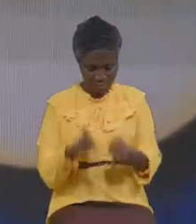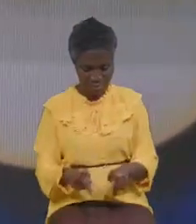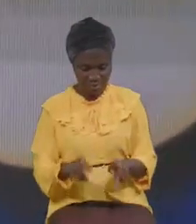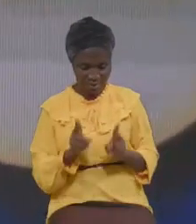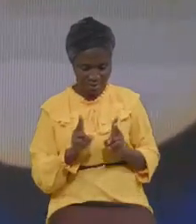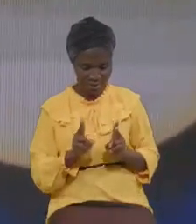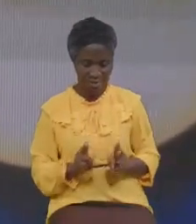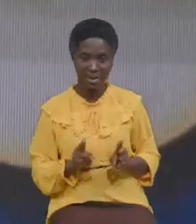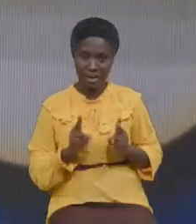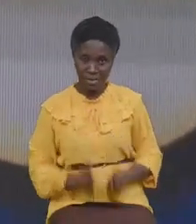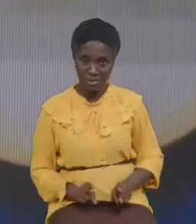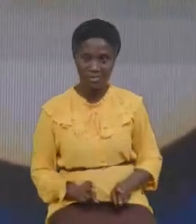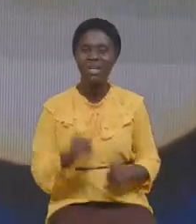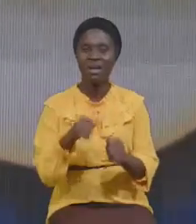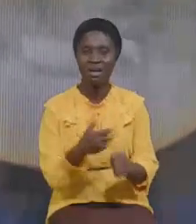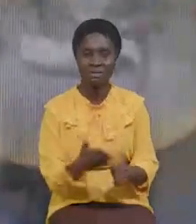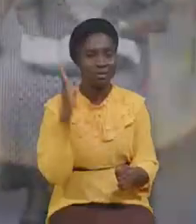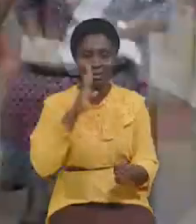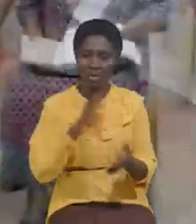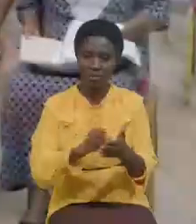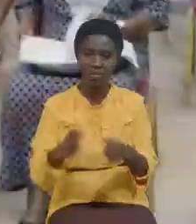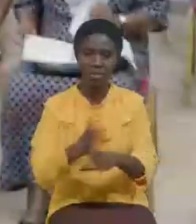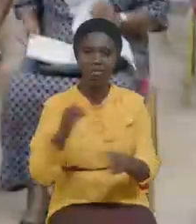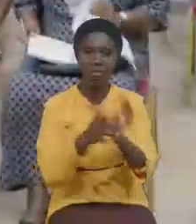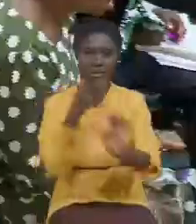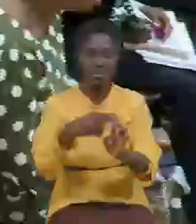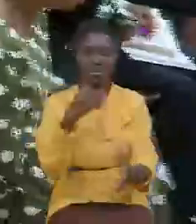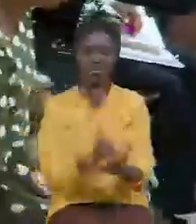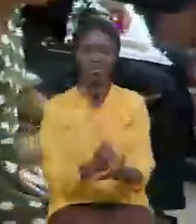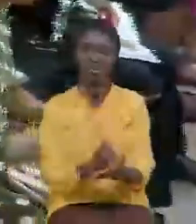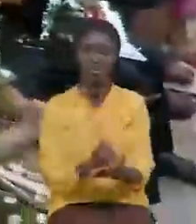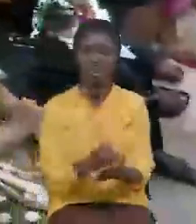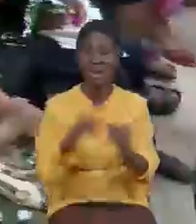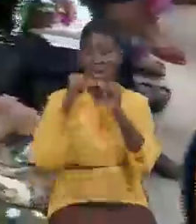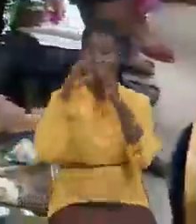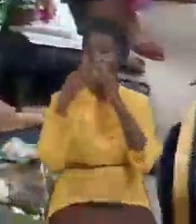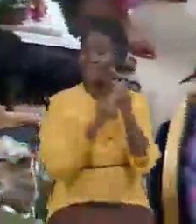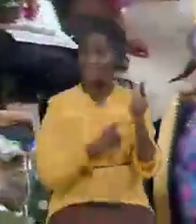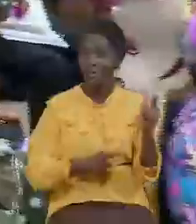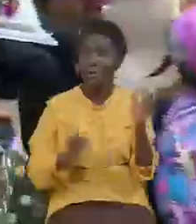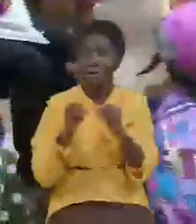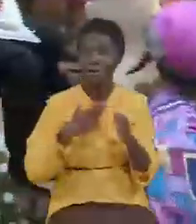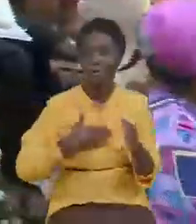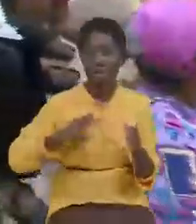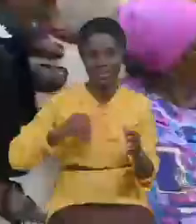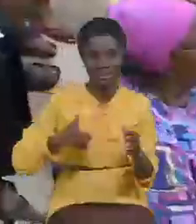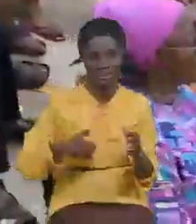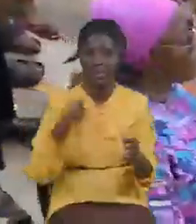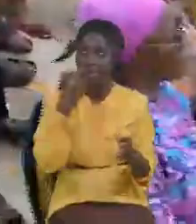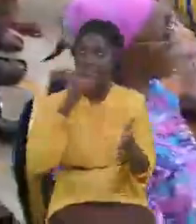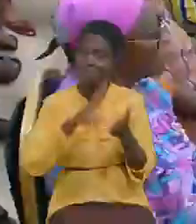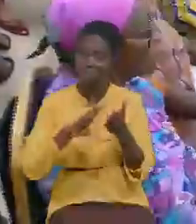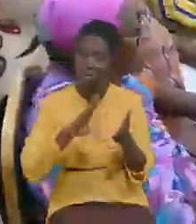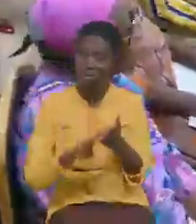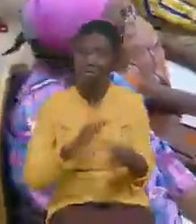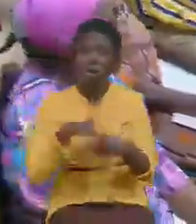being, everything will be taken away tonight. Bless the Lord, O my soul, who